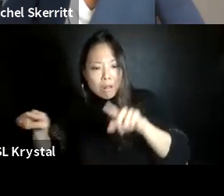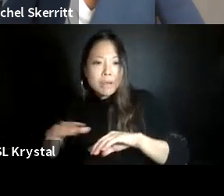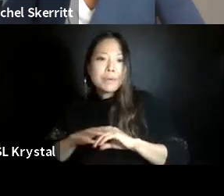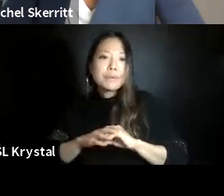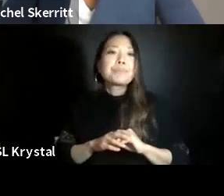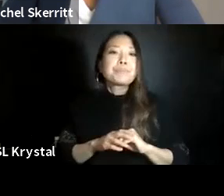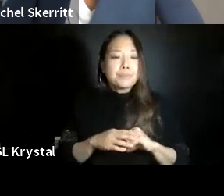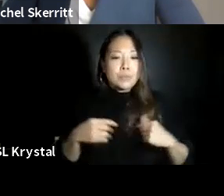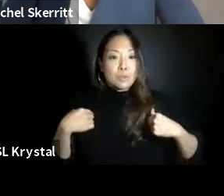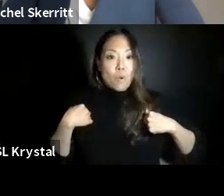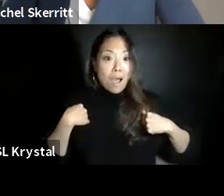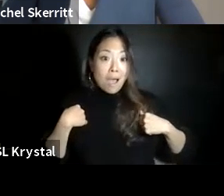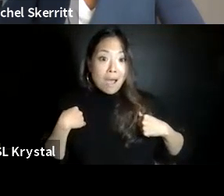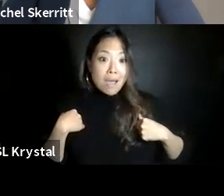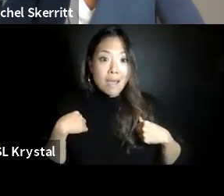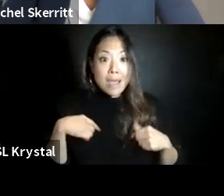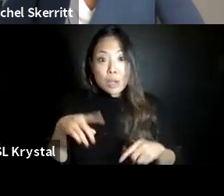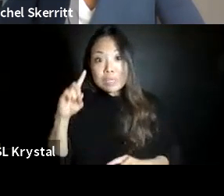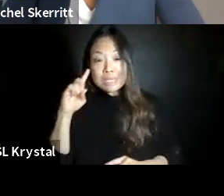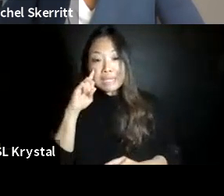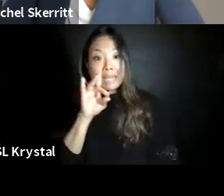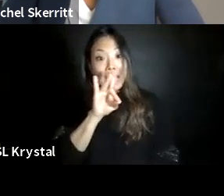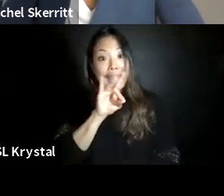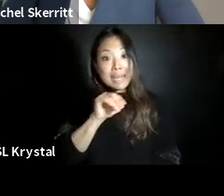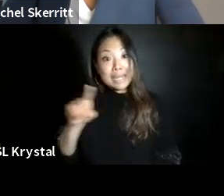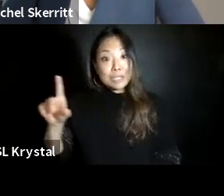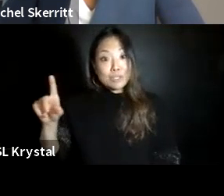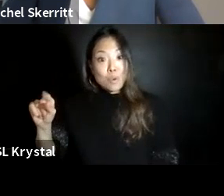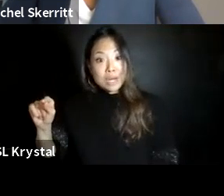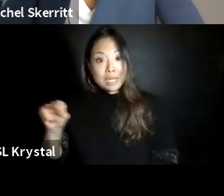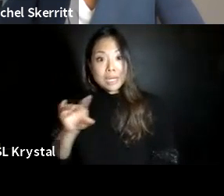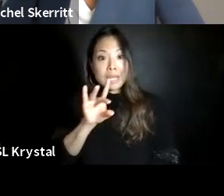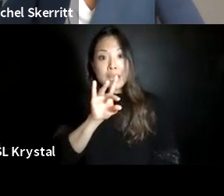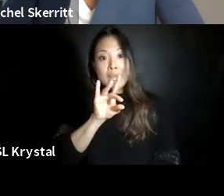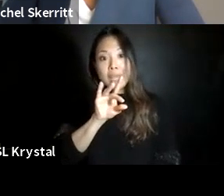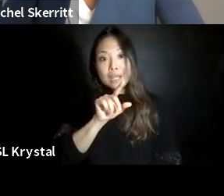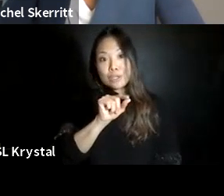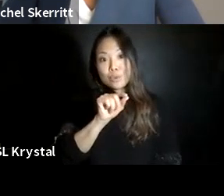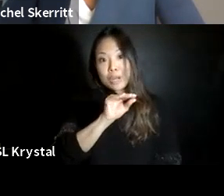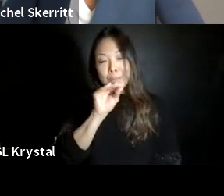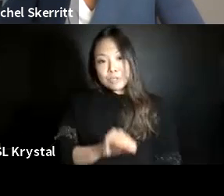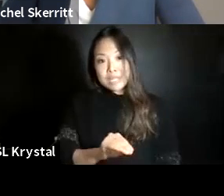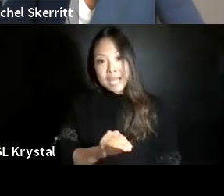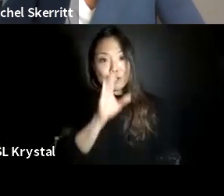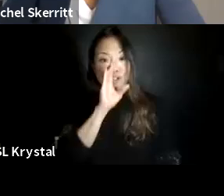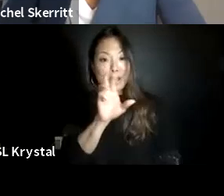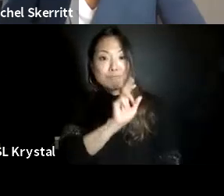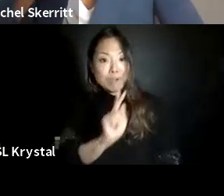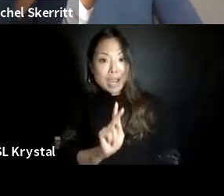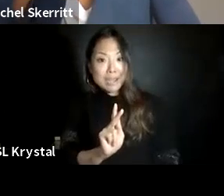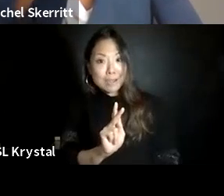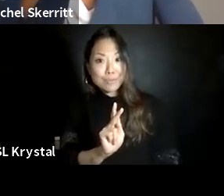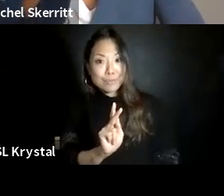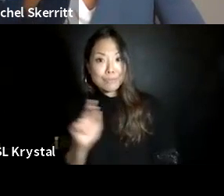80-20, so that like 20% would be straight ranked into the schools as we did in our